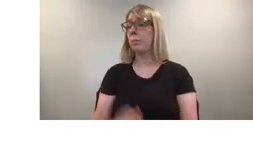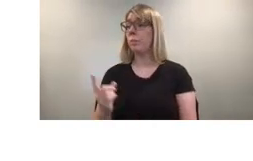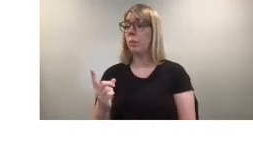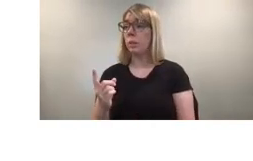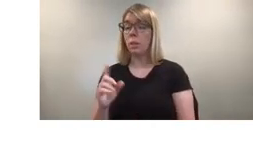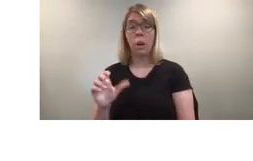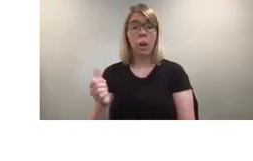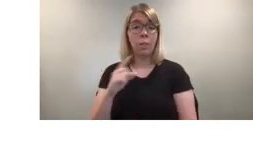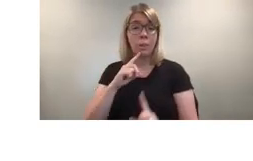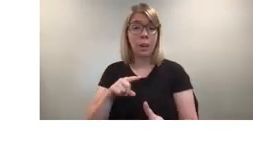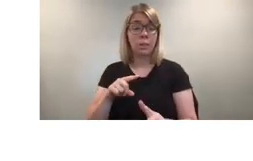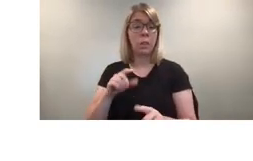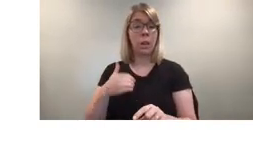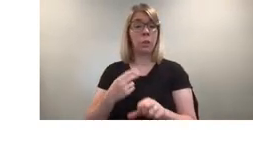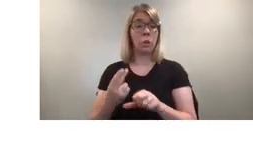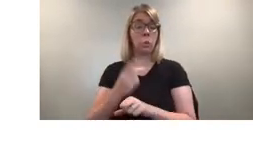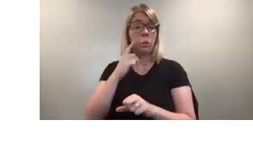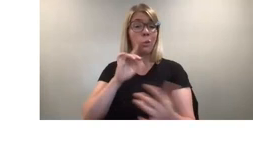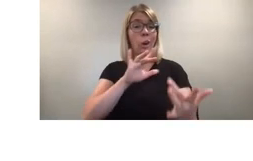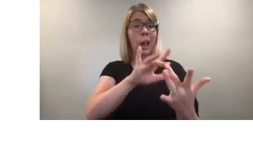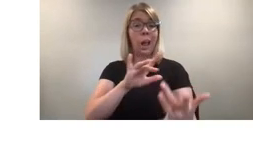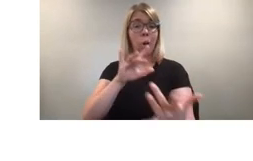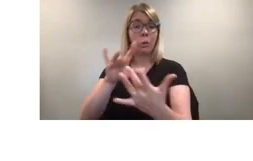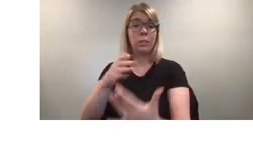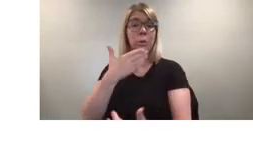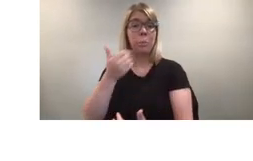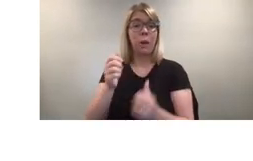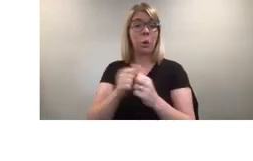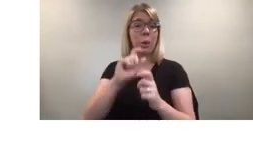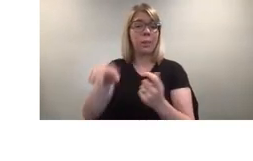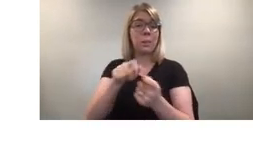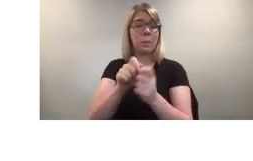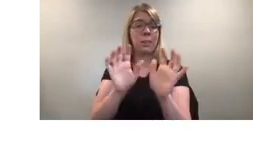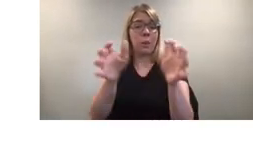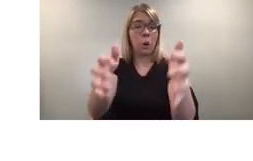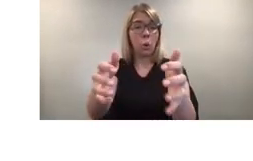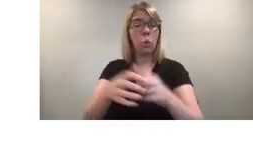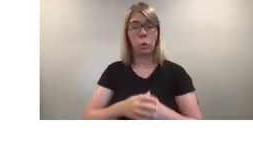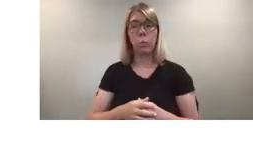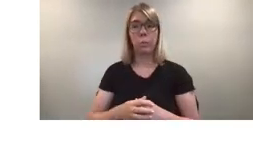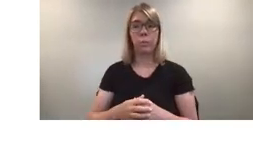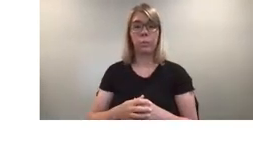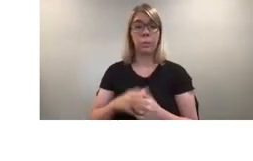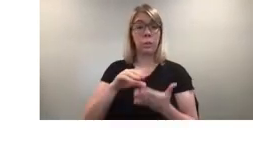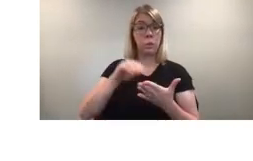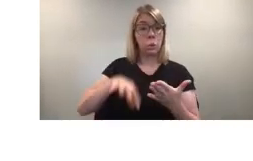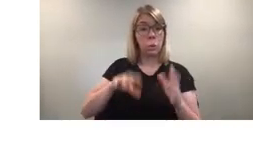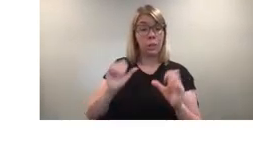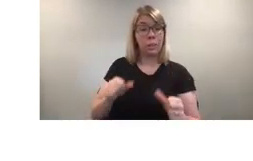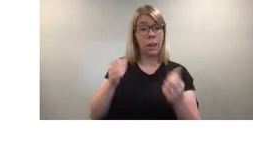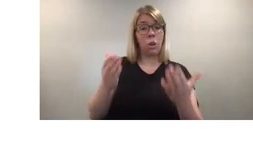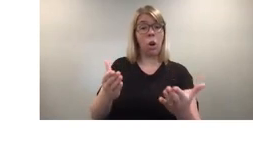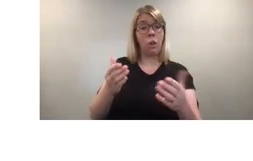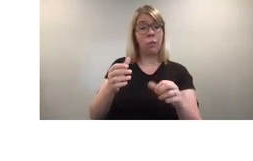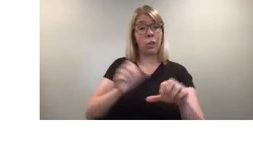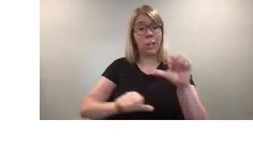low engagement, maybe would be better with a specific group. So thinking about different ways that you might be able to use it. Students can offer each other feedback on